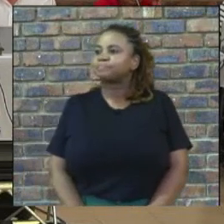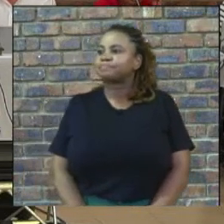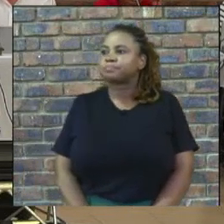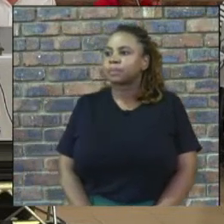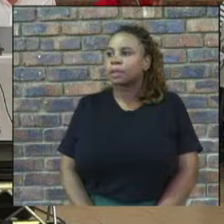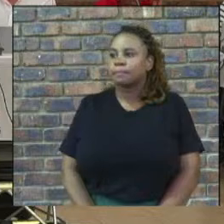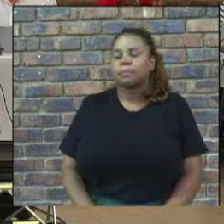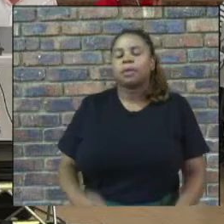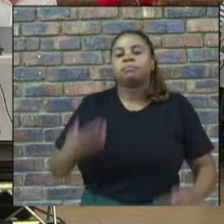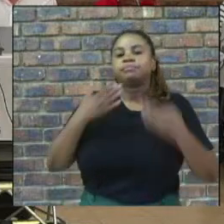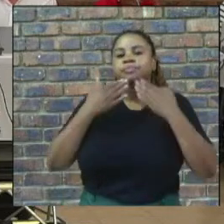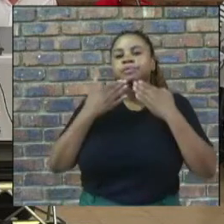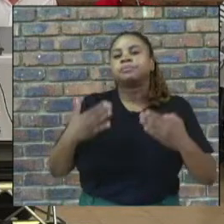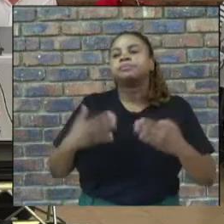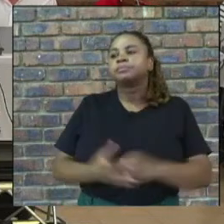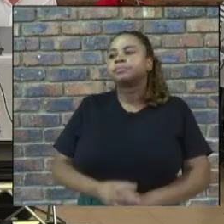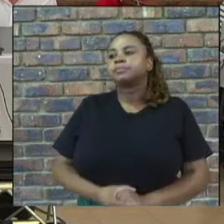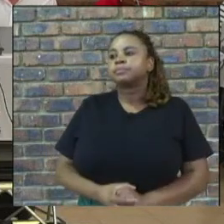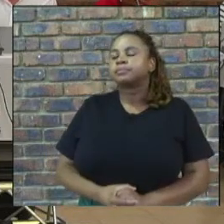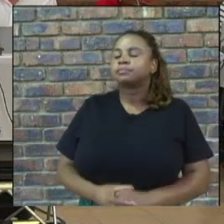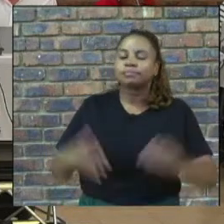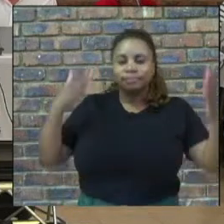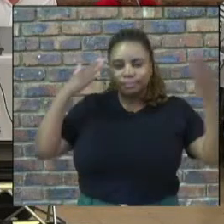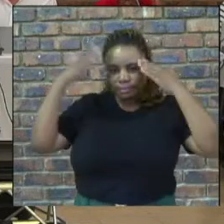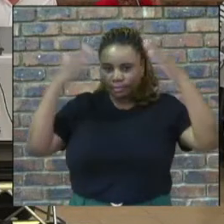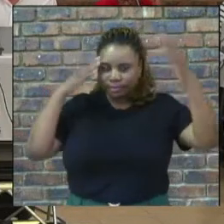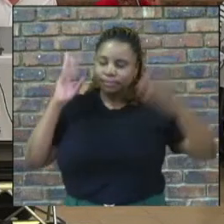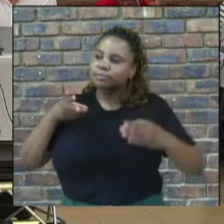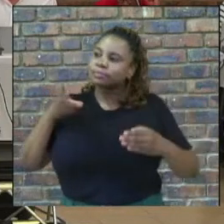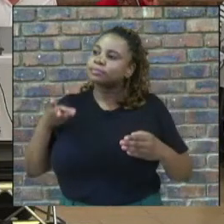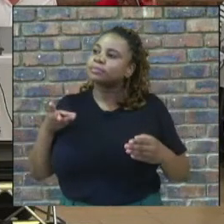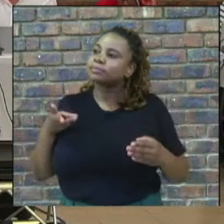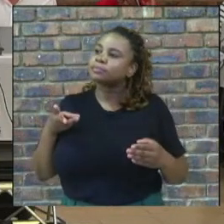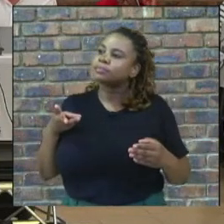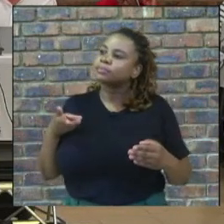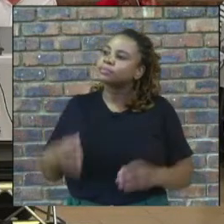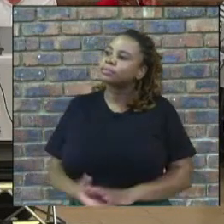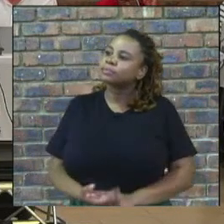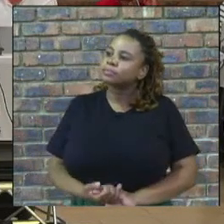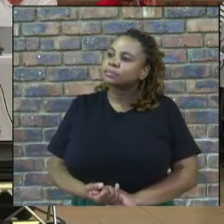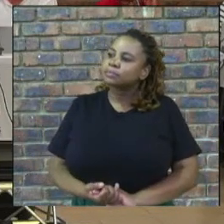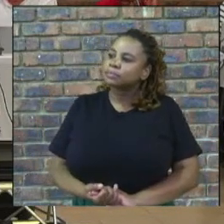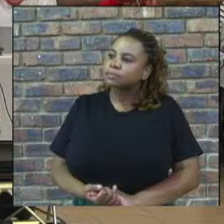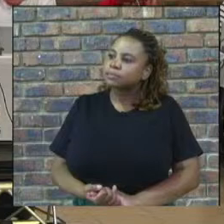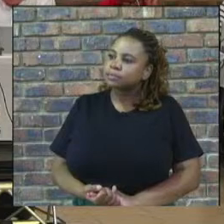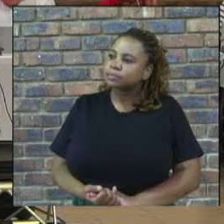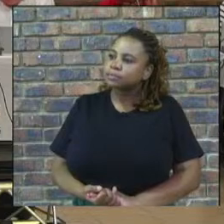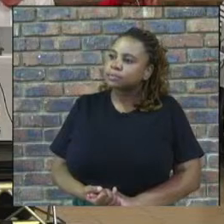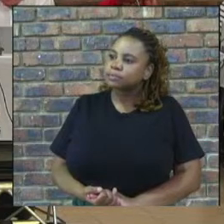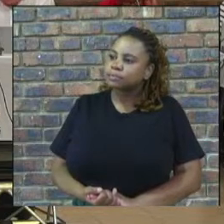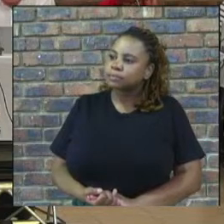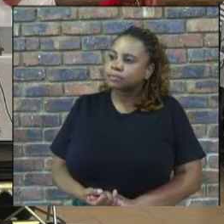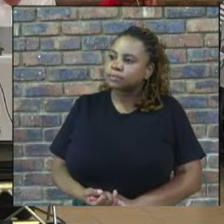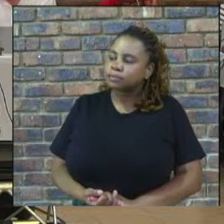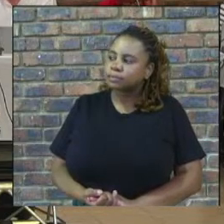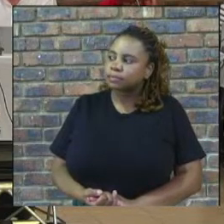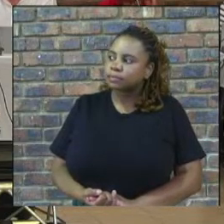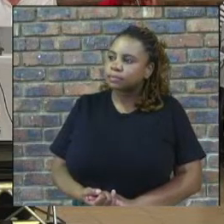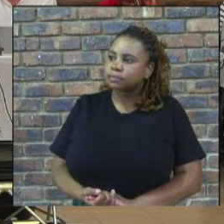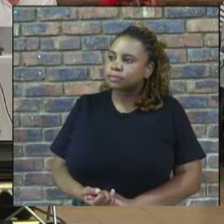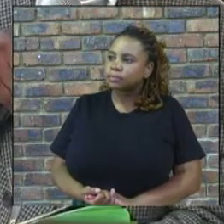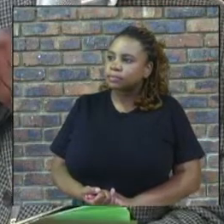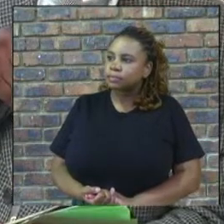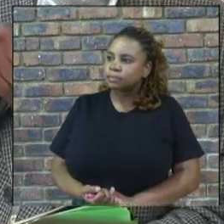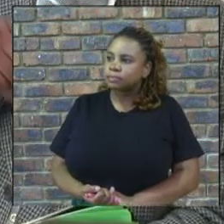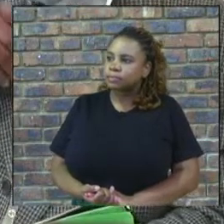Ke a leboha. Ha ke dumedise hape, lebitso ke Jabulani Hamkhonza. Ke tswa ke le Tsakane Hot 83,